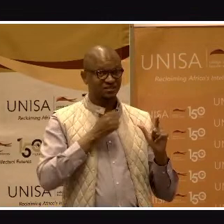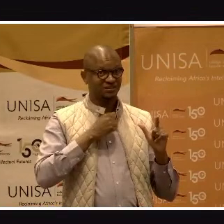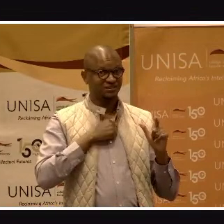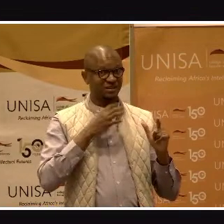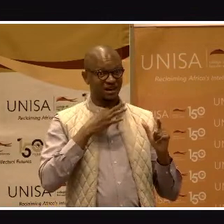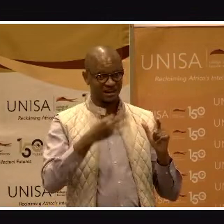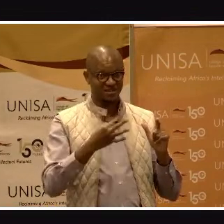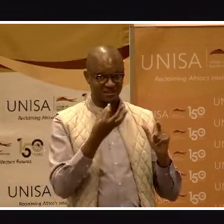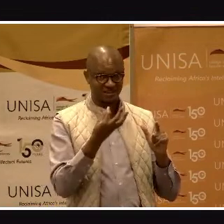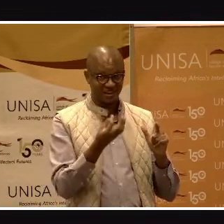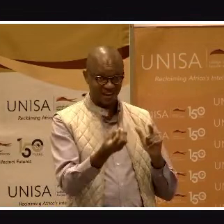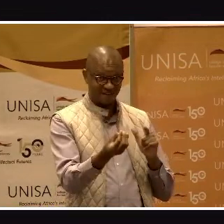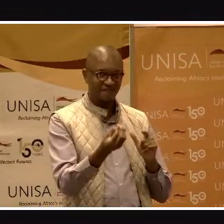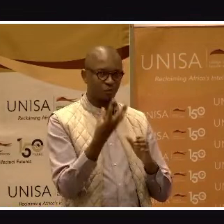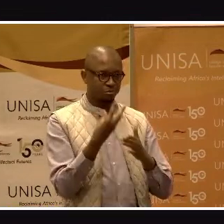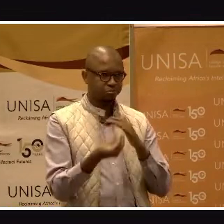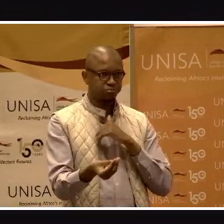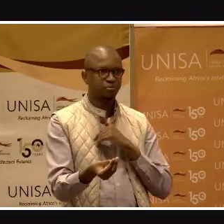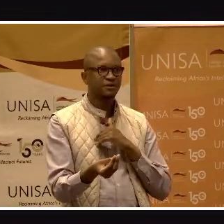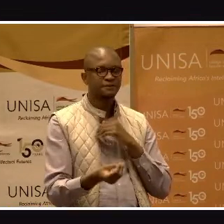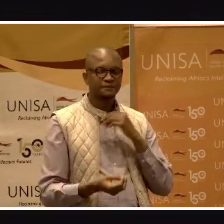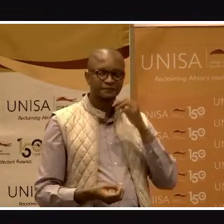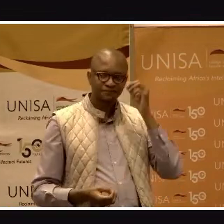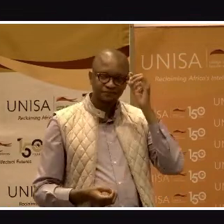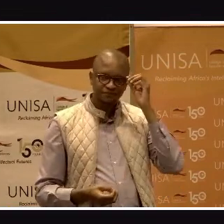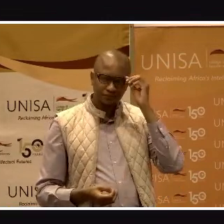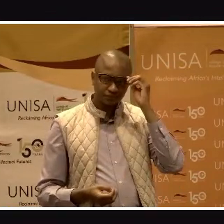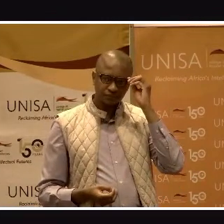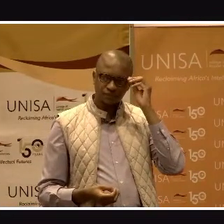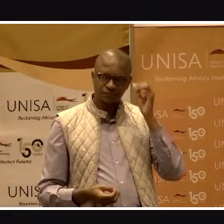extinction. After they said they